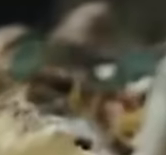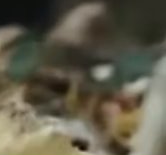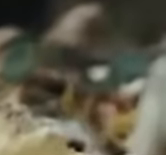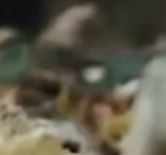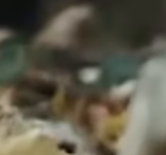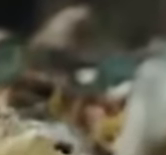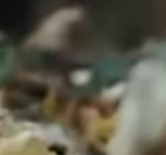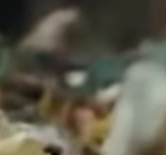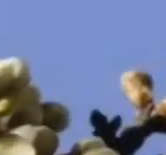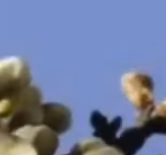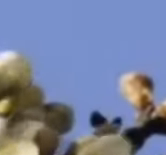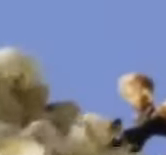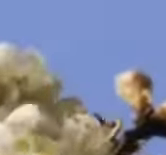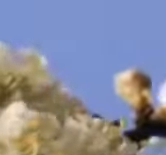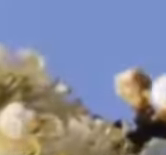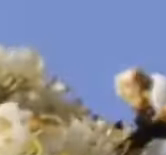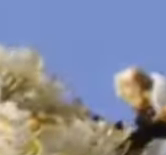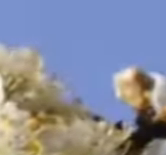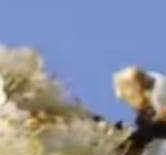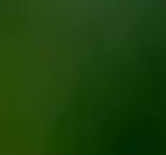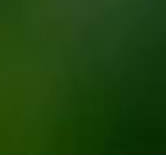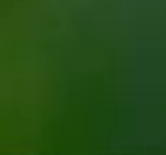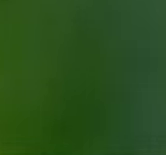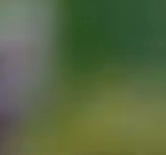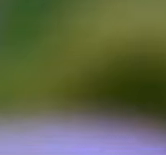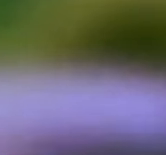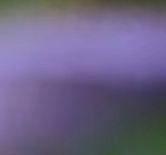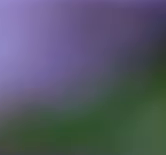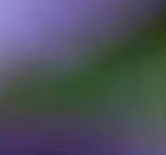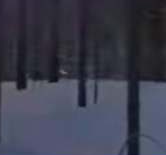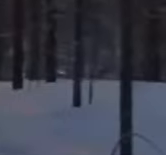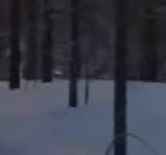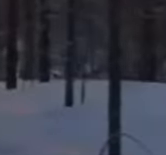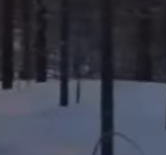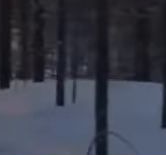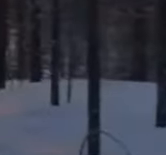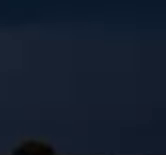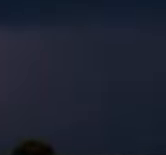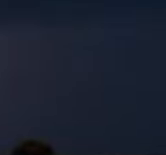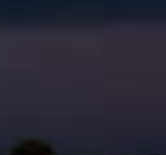Simo selitulu benilethelwa baka MTN Business. Noma simo